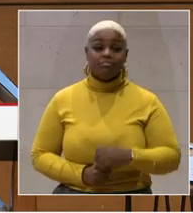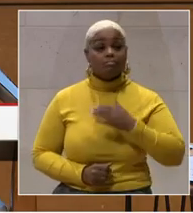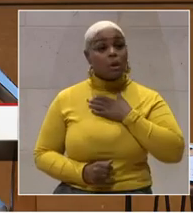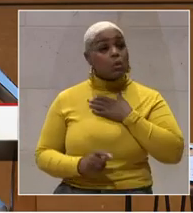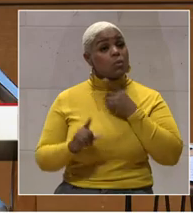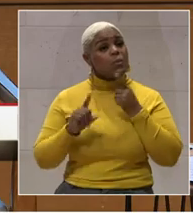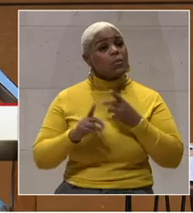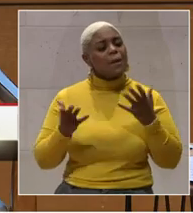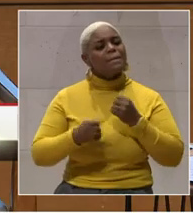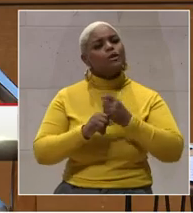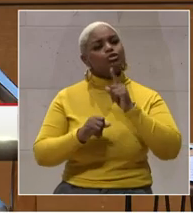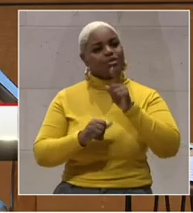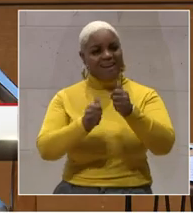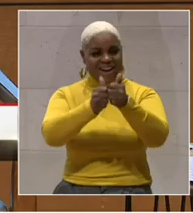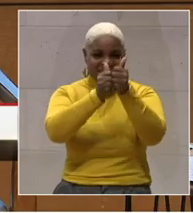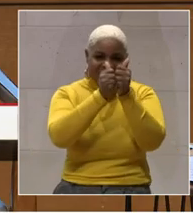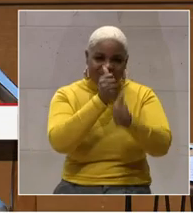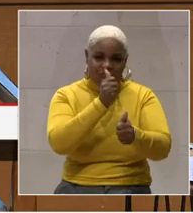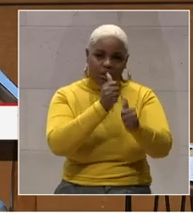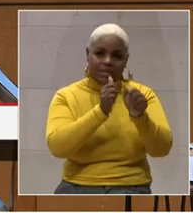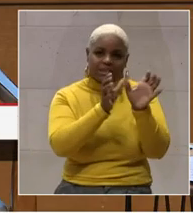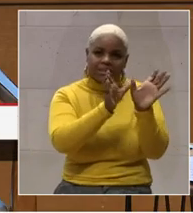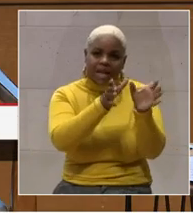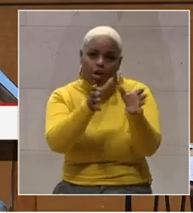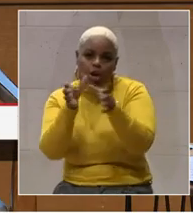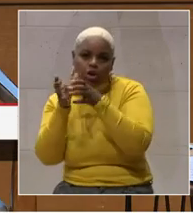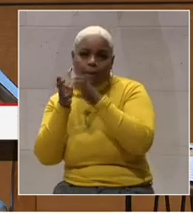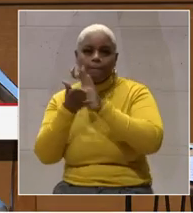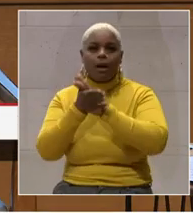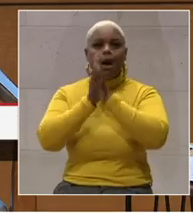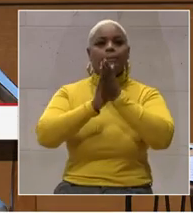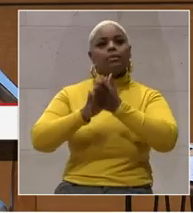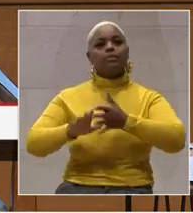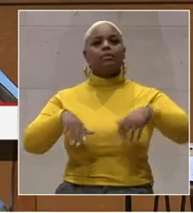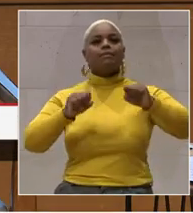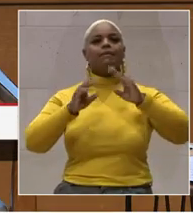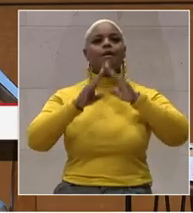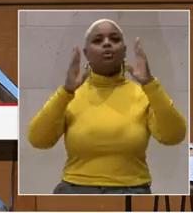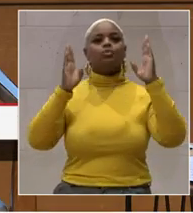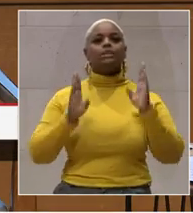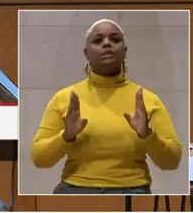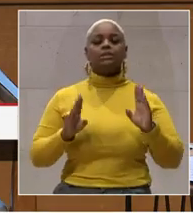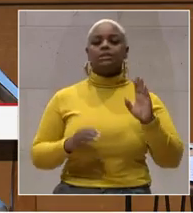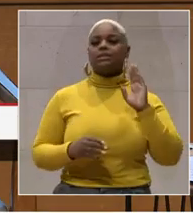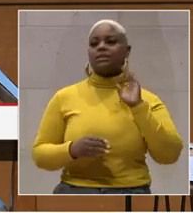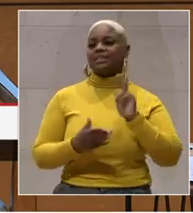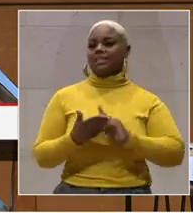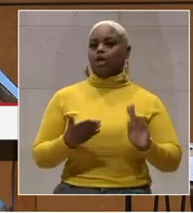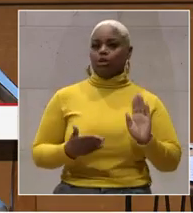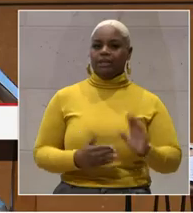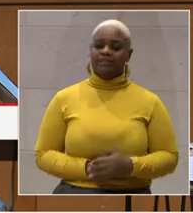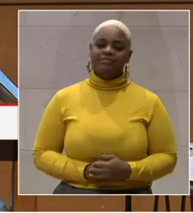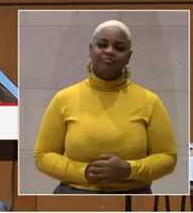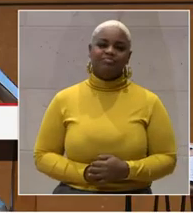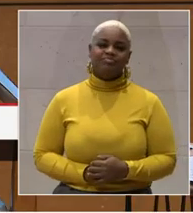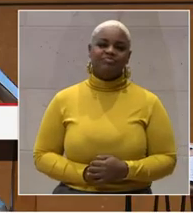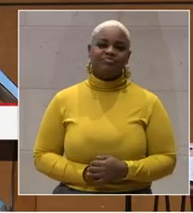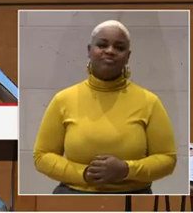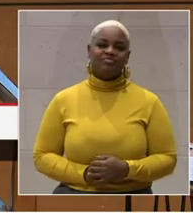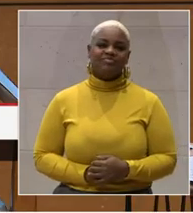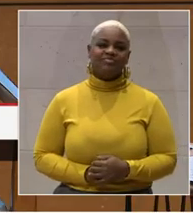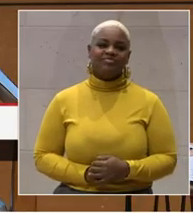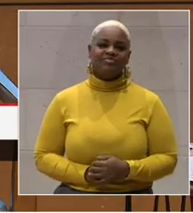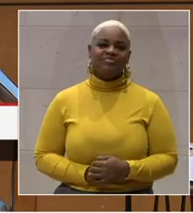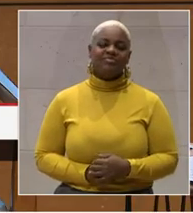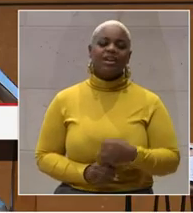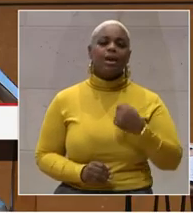secretary a housing secretary. And so I would sit down with Administrator Regan and say, how can we